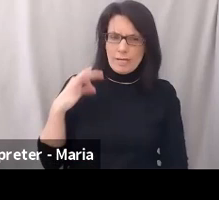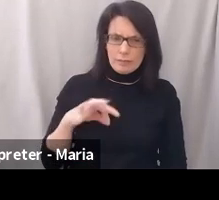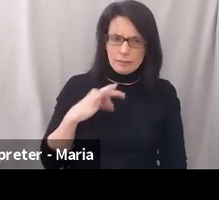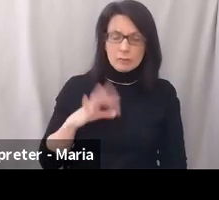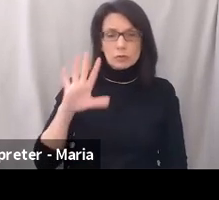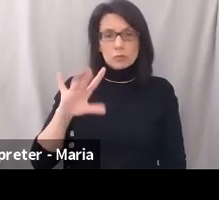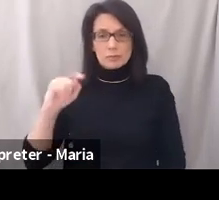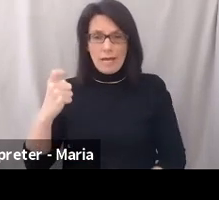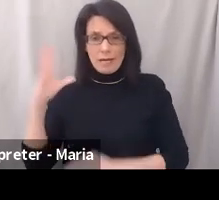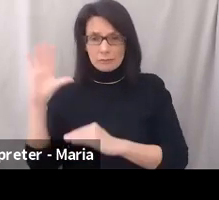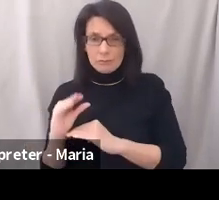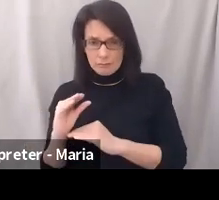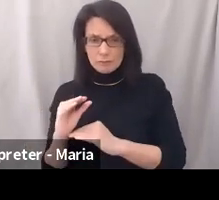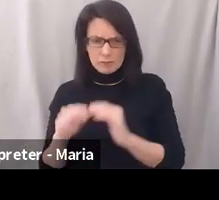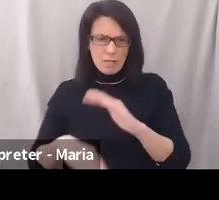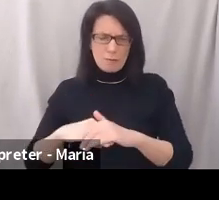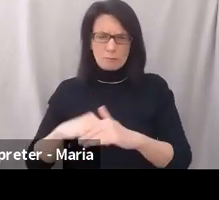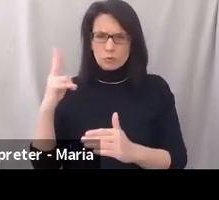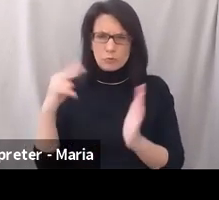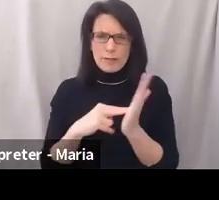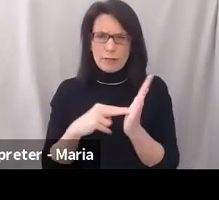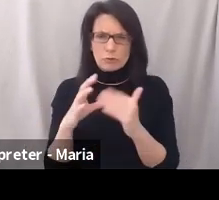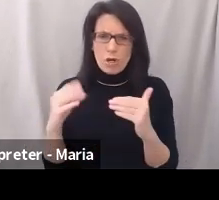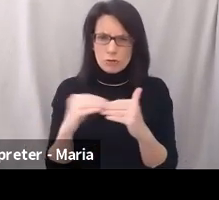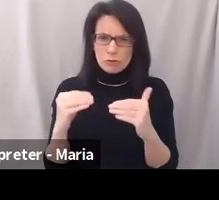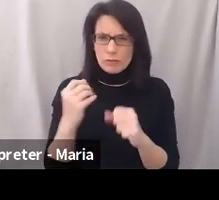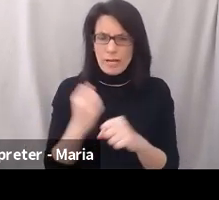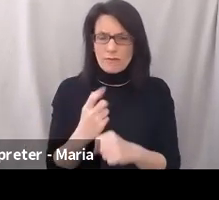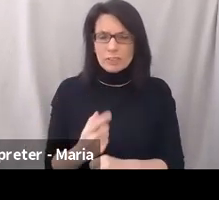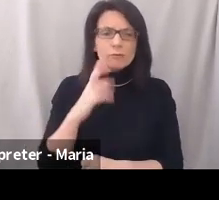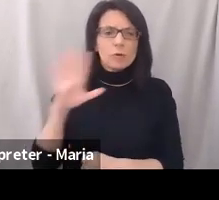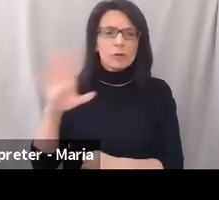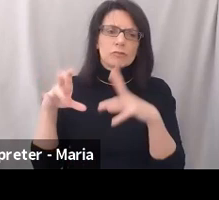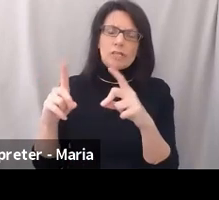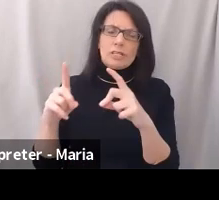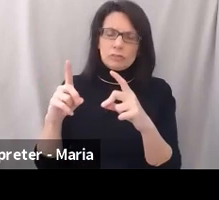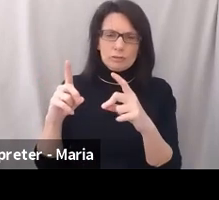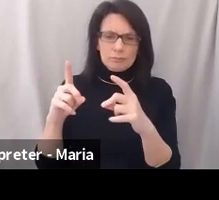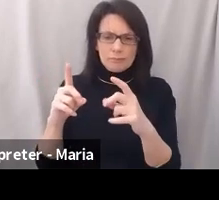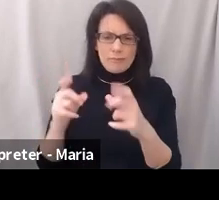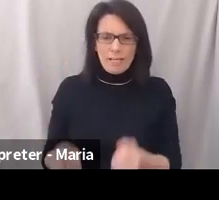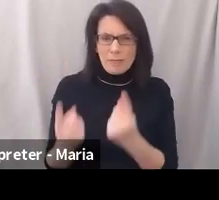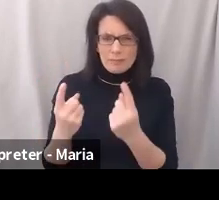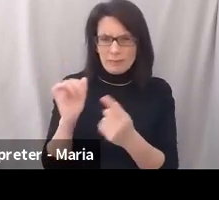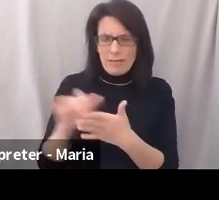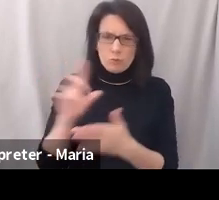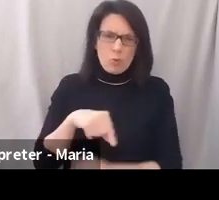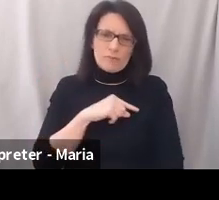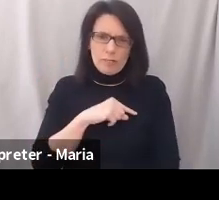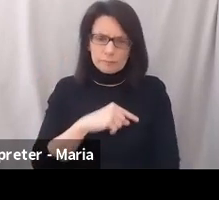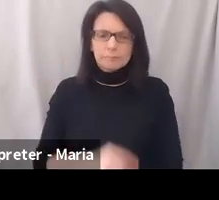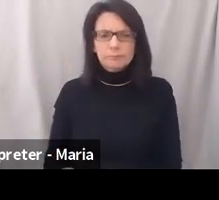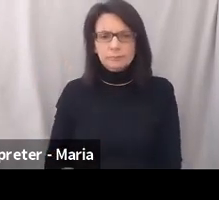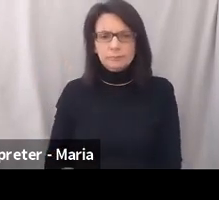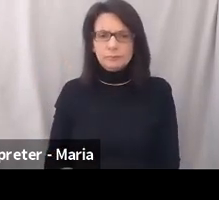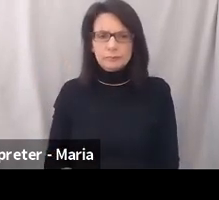per student per year for the education expenses that are qualified. Um, Definitely look into